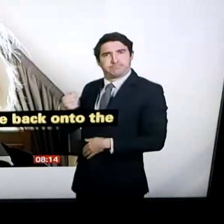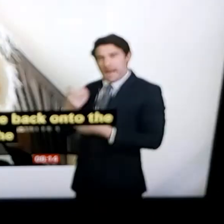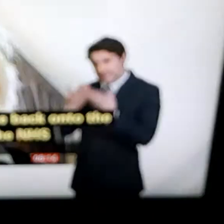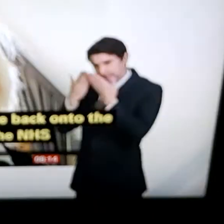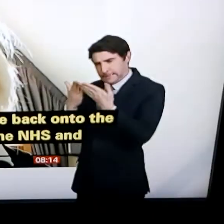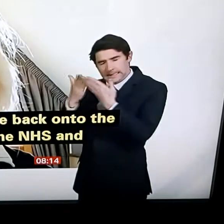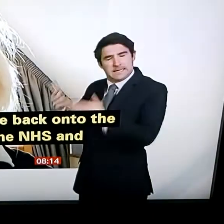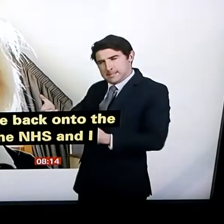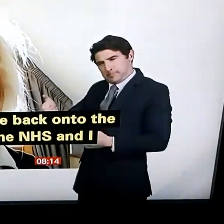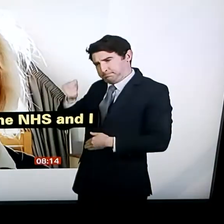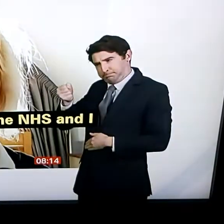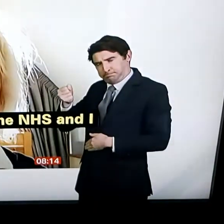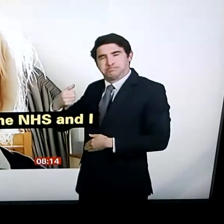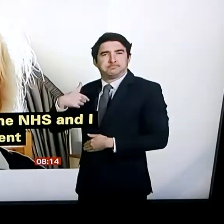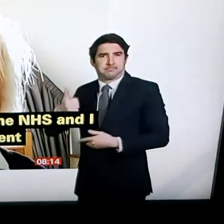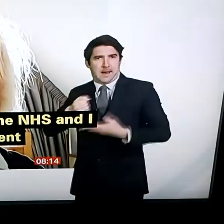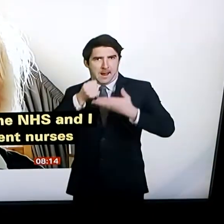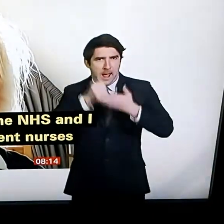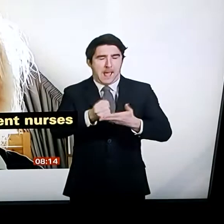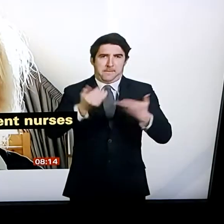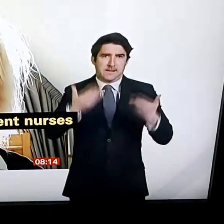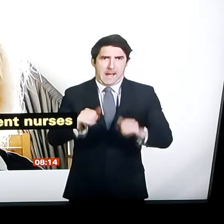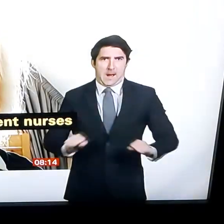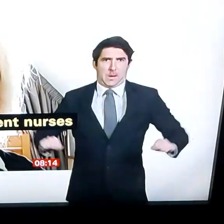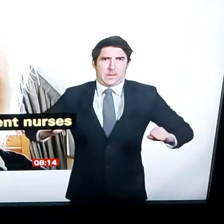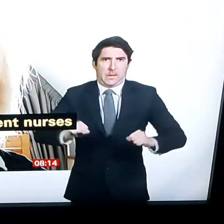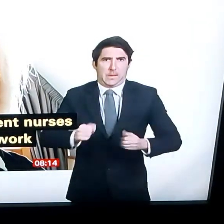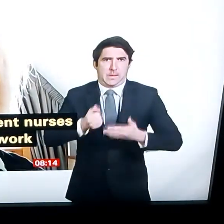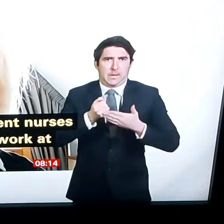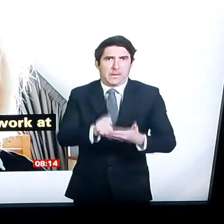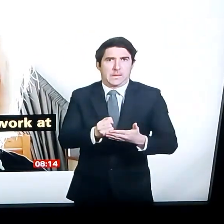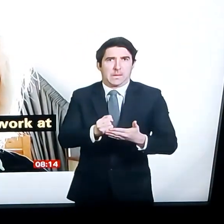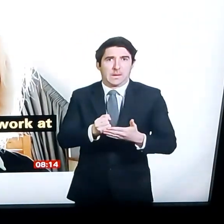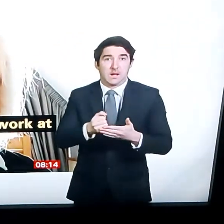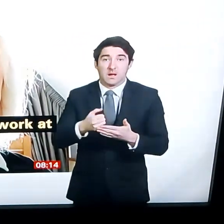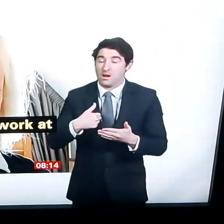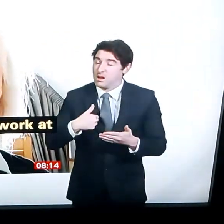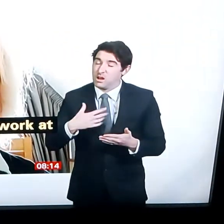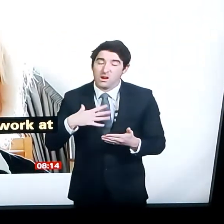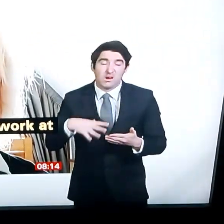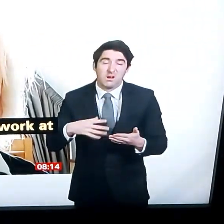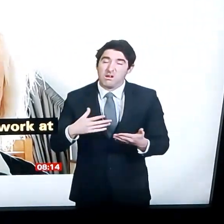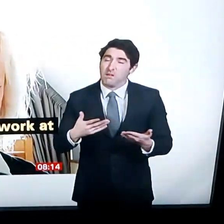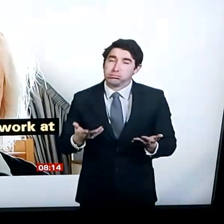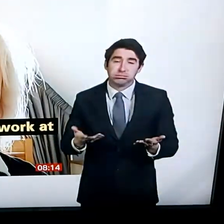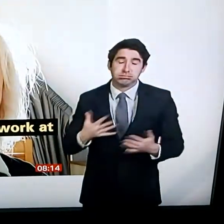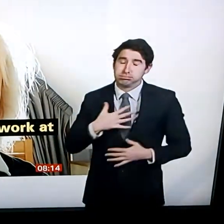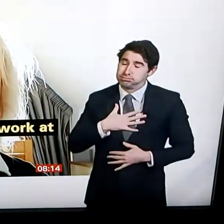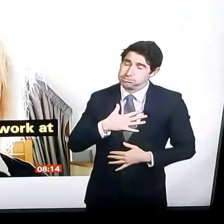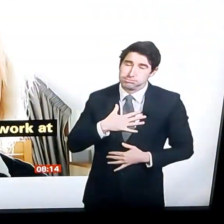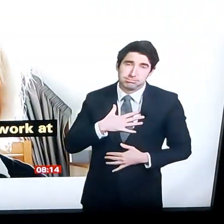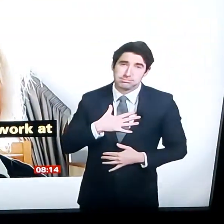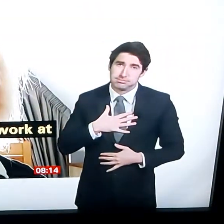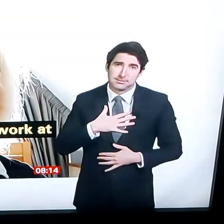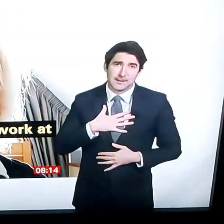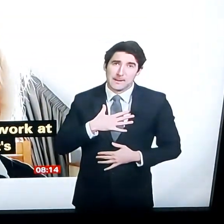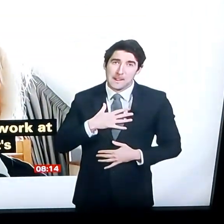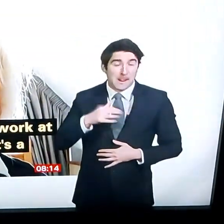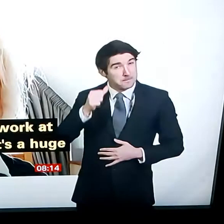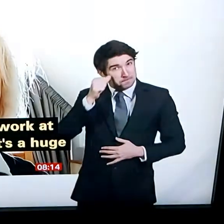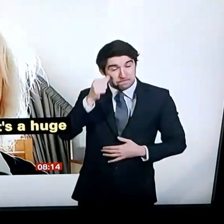nurses wanting to come and work at Nightingale London. It's a huge challenge. We're in a global